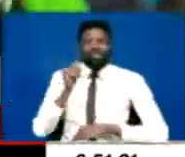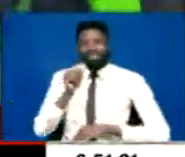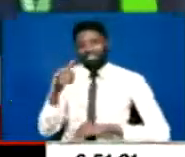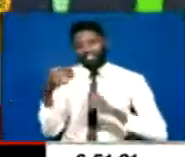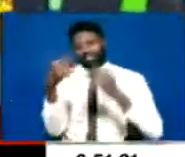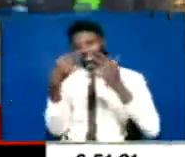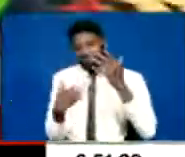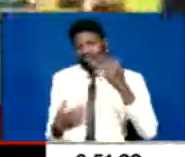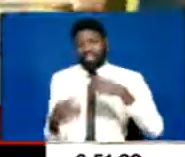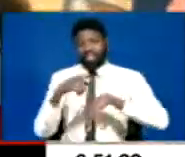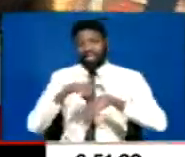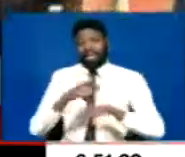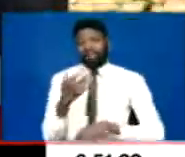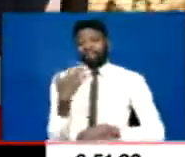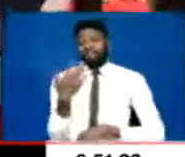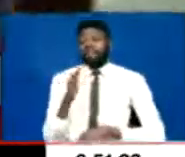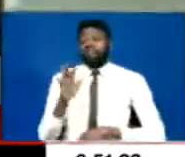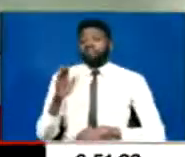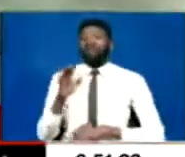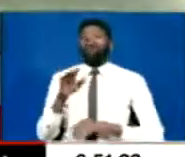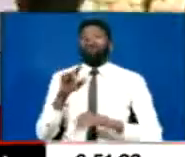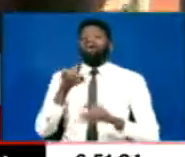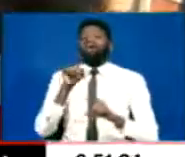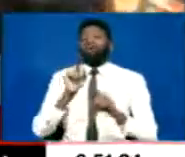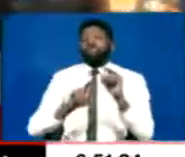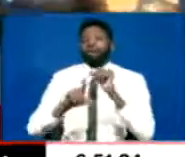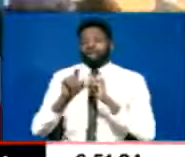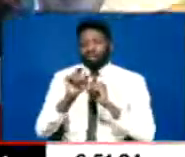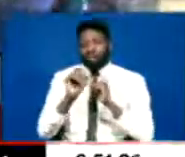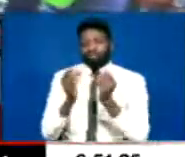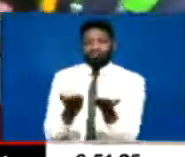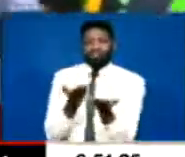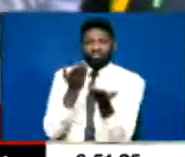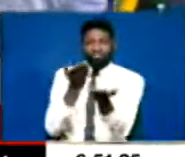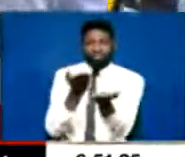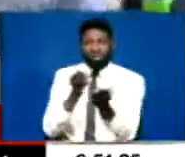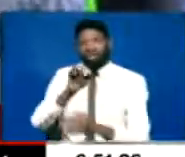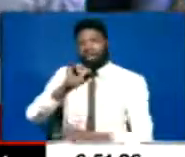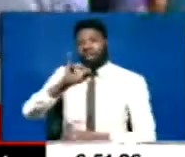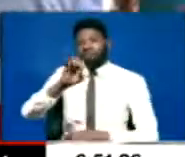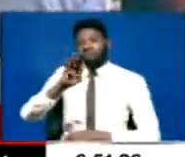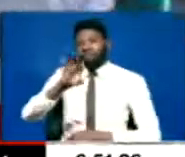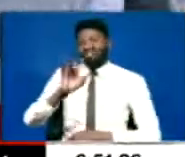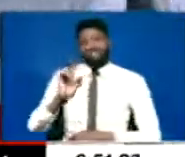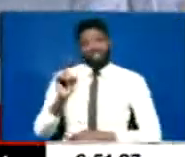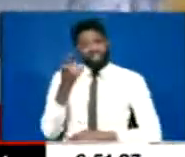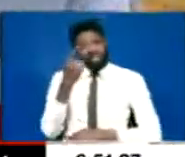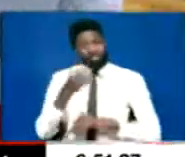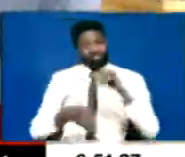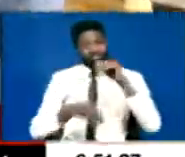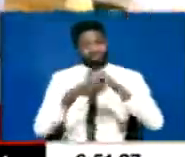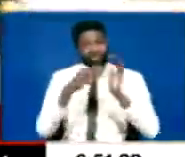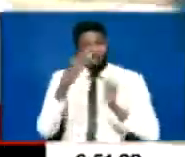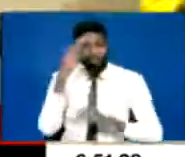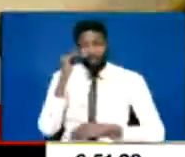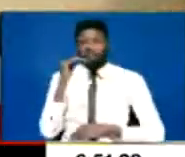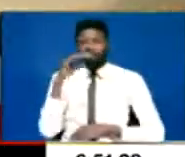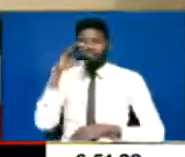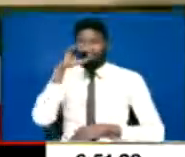nomination papers to the IEBC in May, Professor Wajakoya was turned away after he failed to meet all the electoral